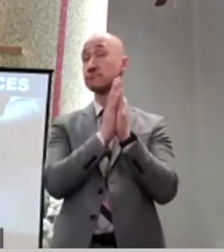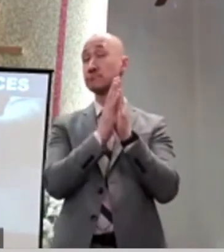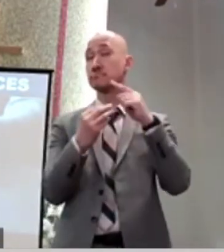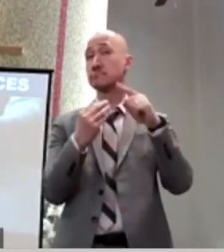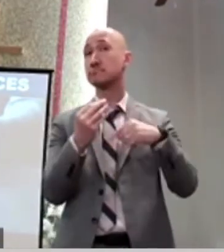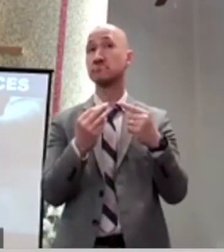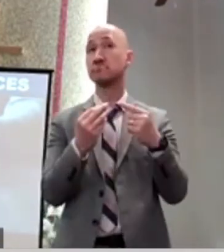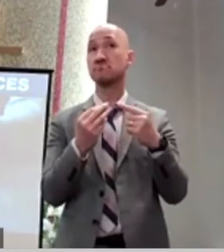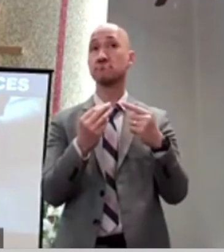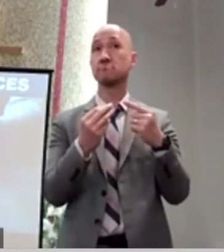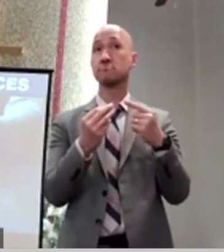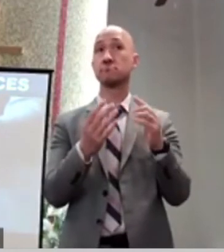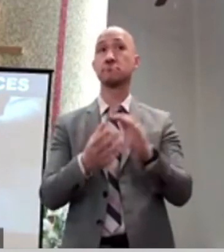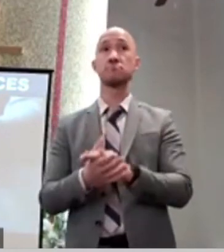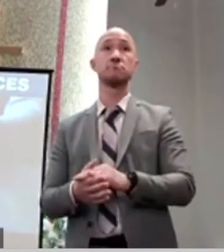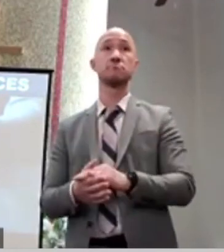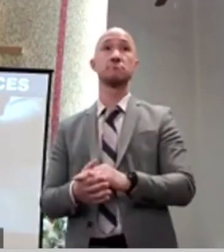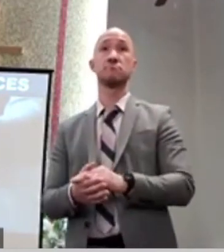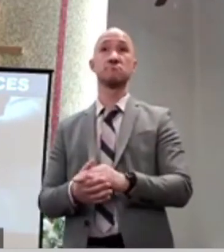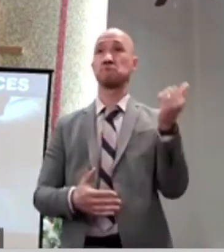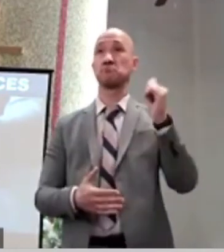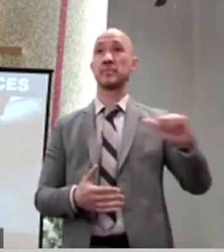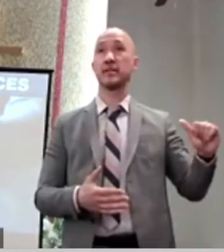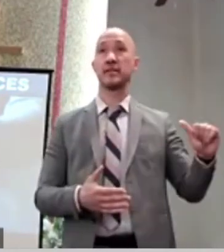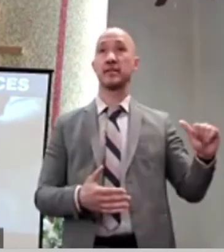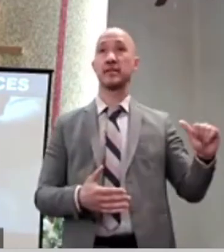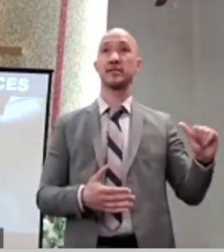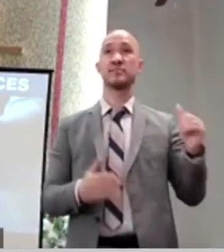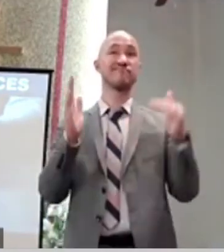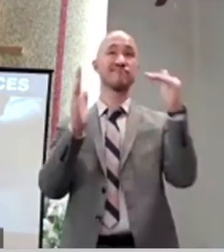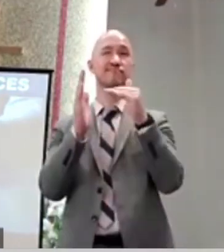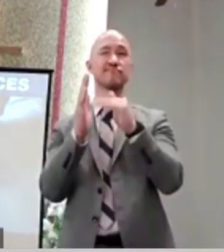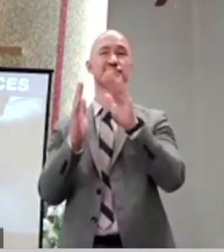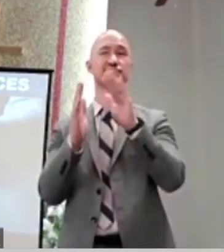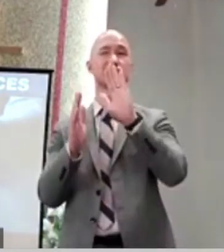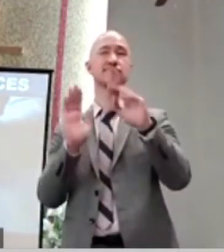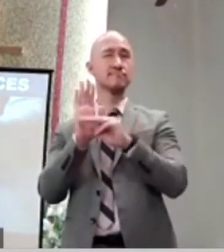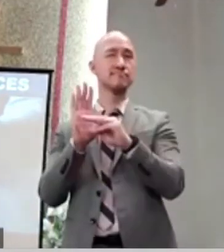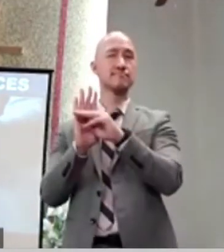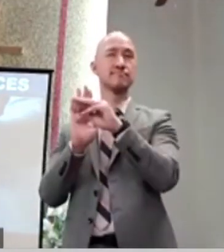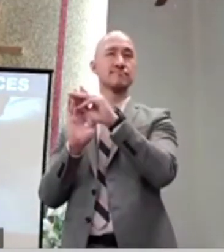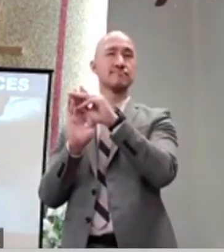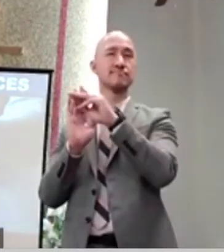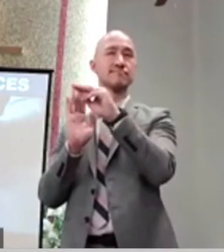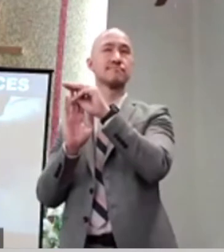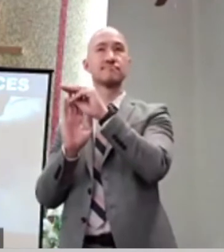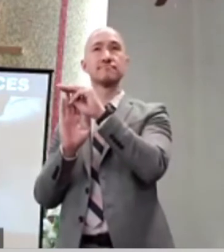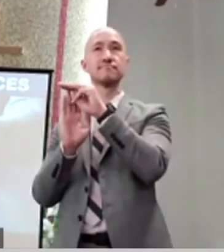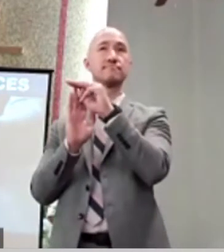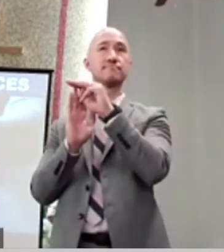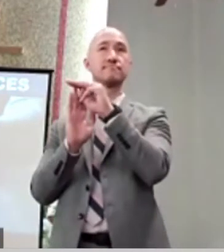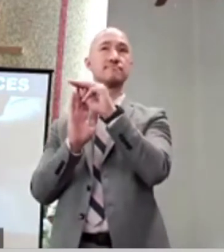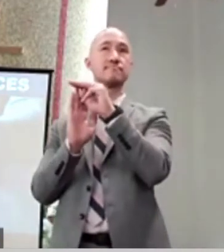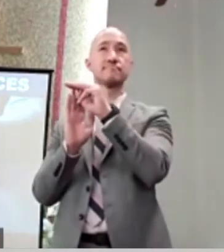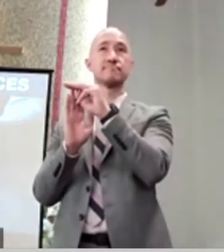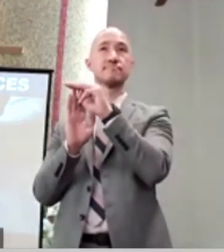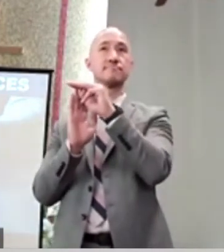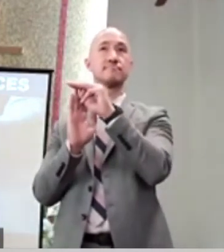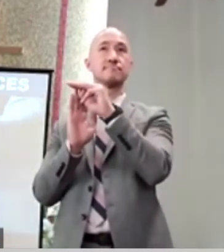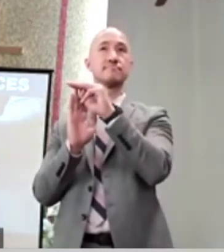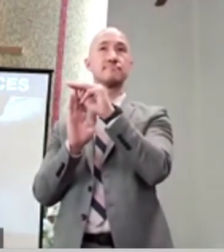that's hindering you at your job or at your school from becoming the testimony of love that Jesus wants you